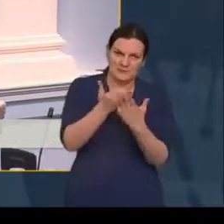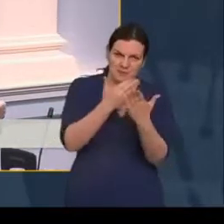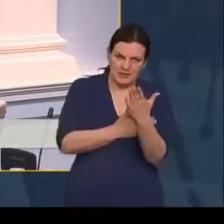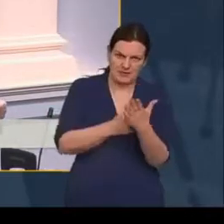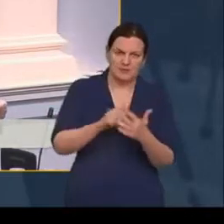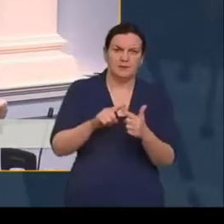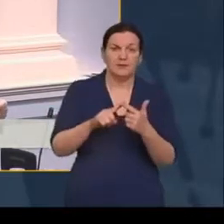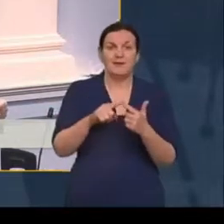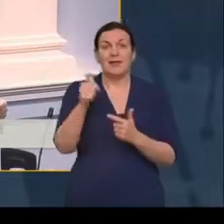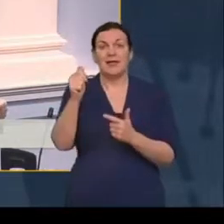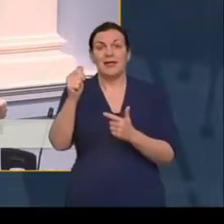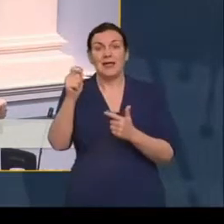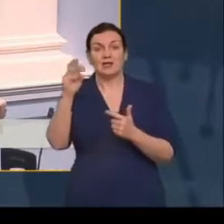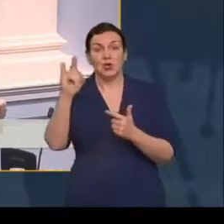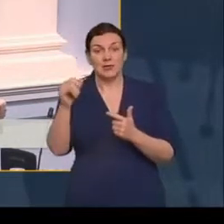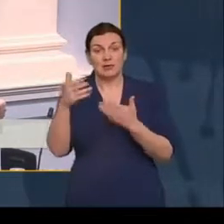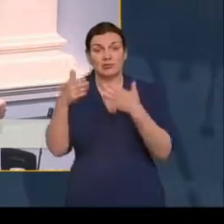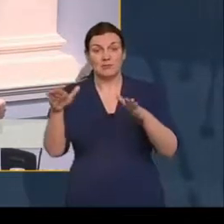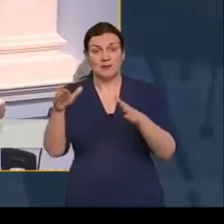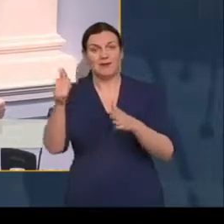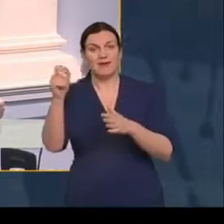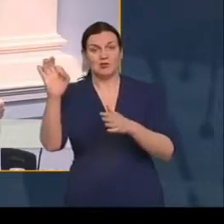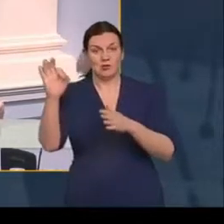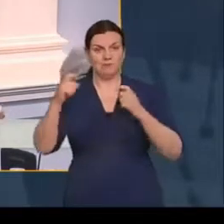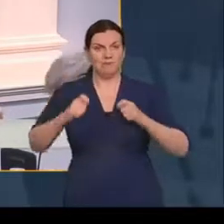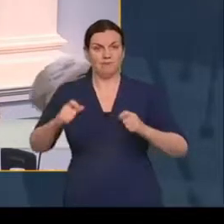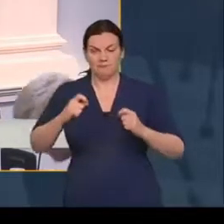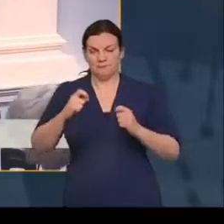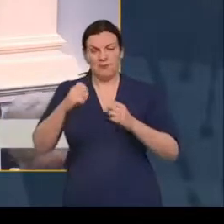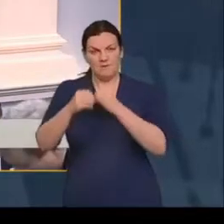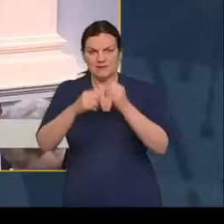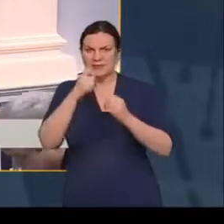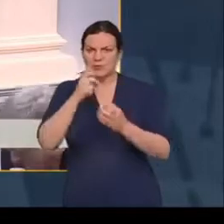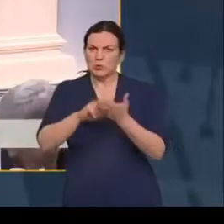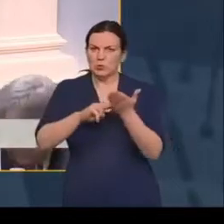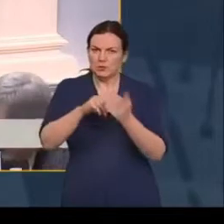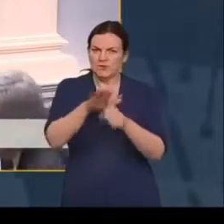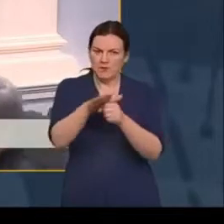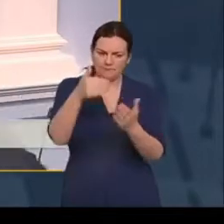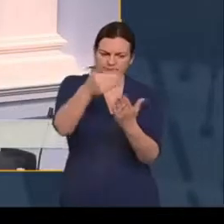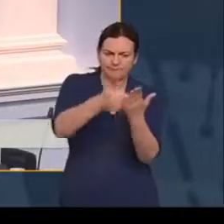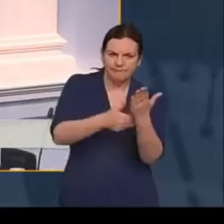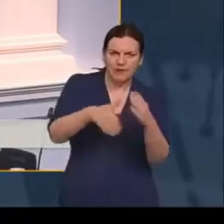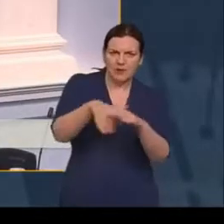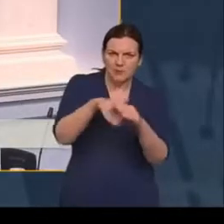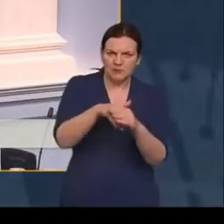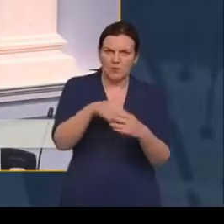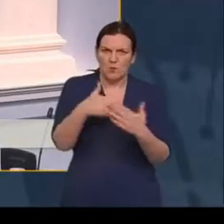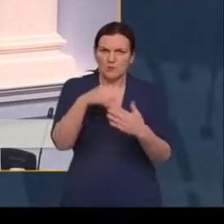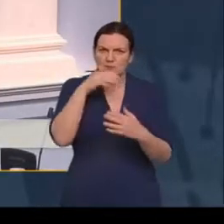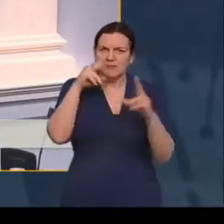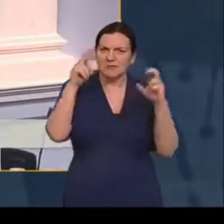the bill. The Attorney General's Office has advised that this would be a useful inclusion in the bill.